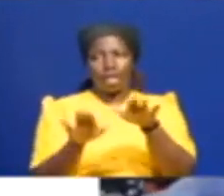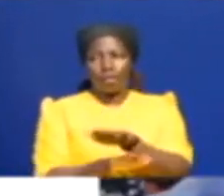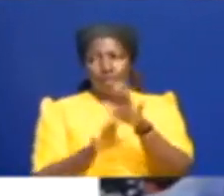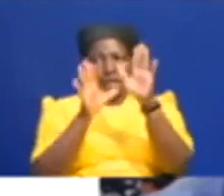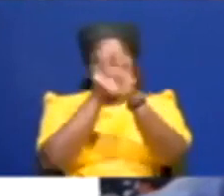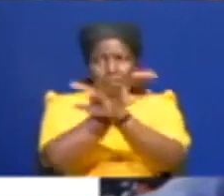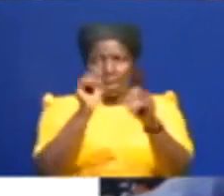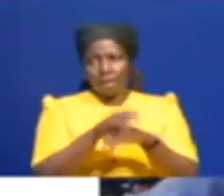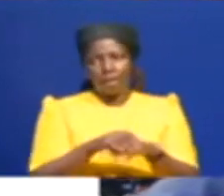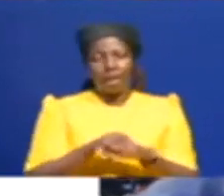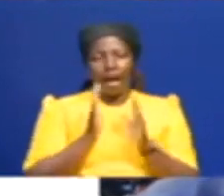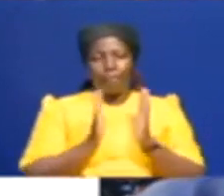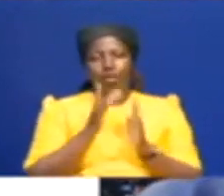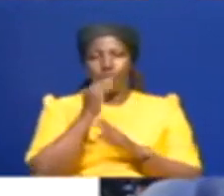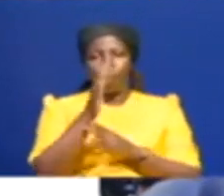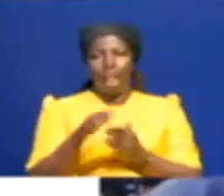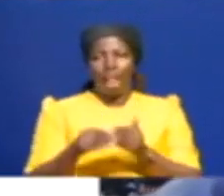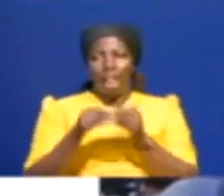Yule atakayetuongoza kwa